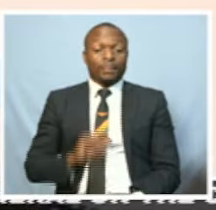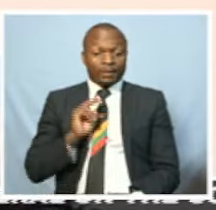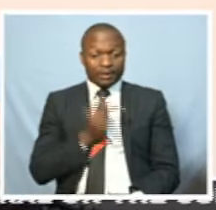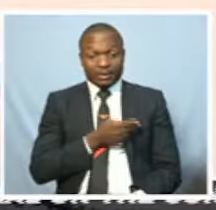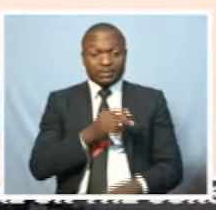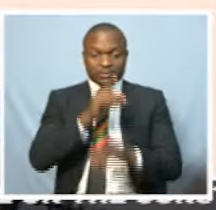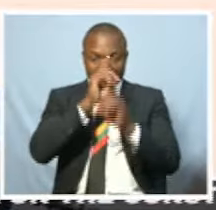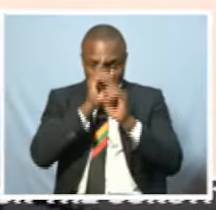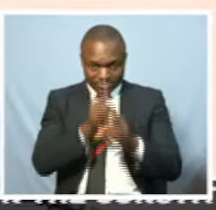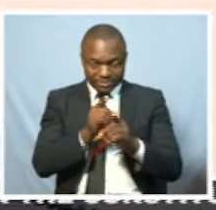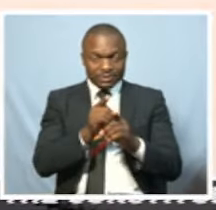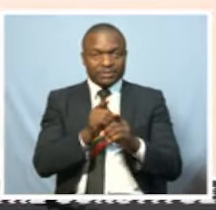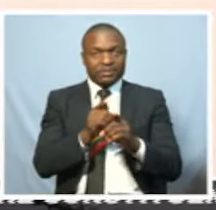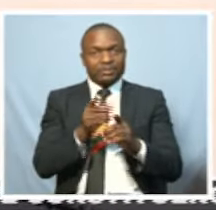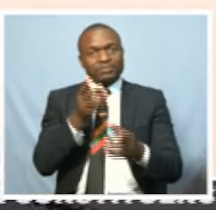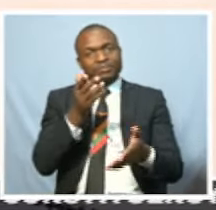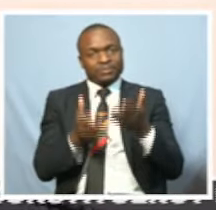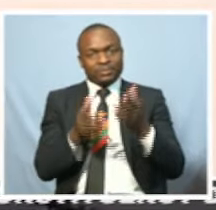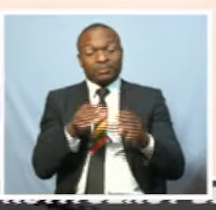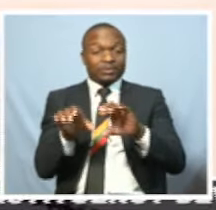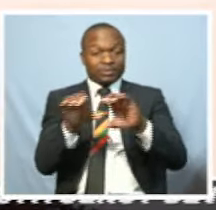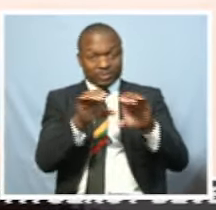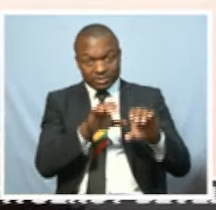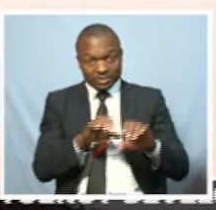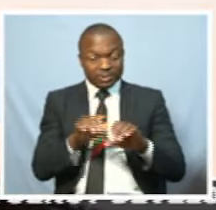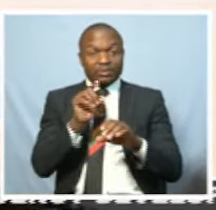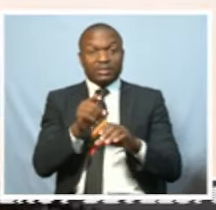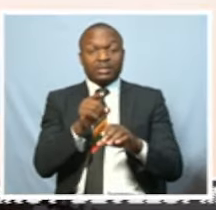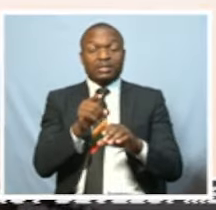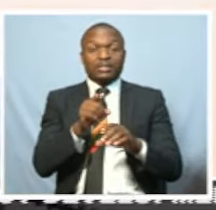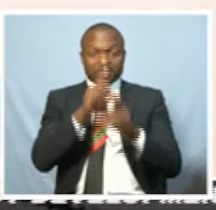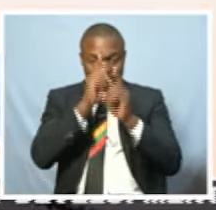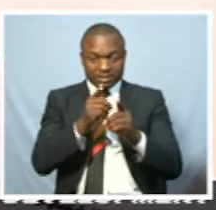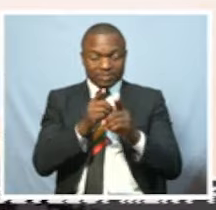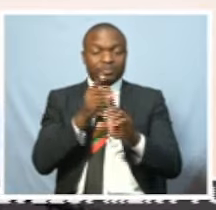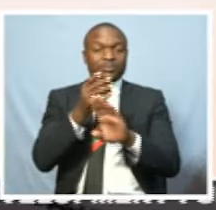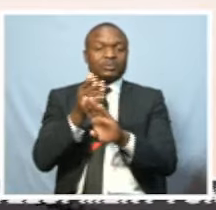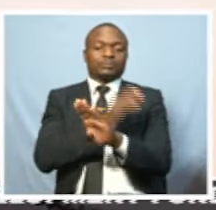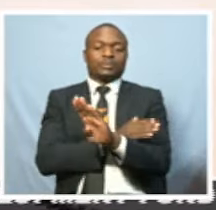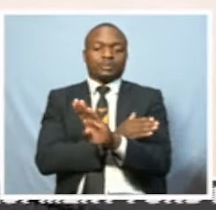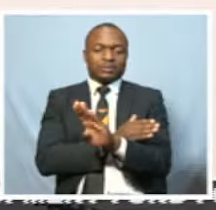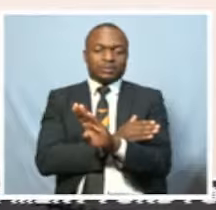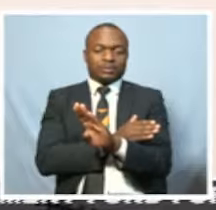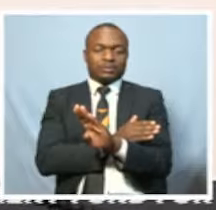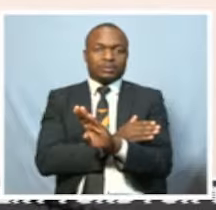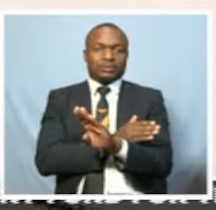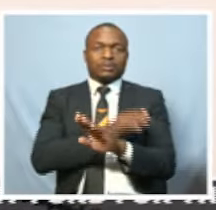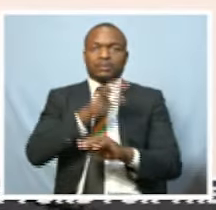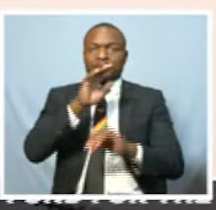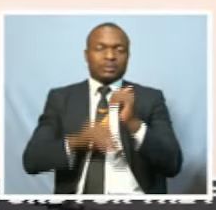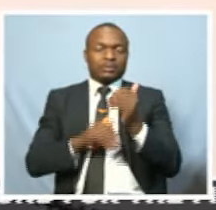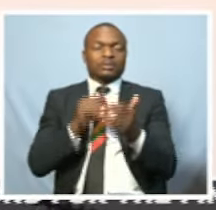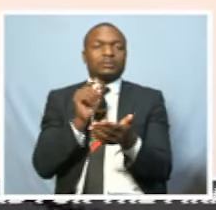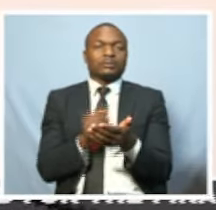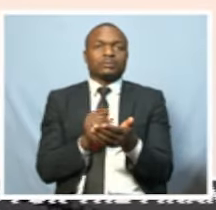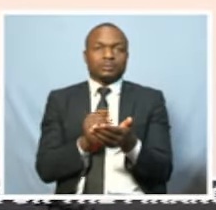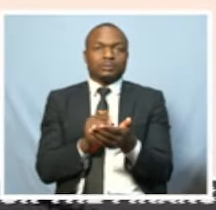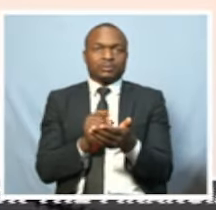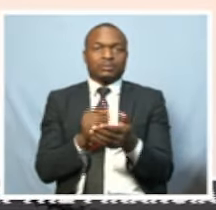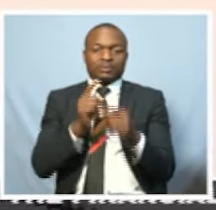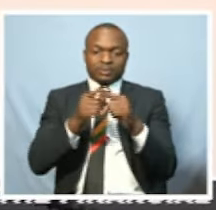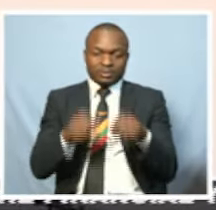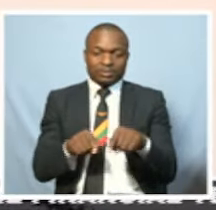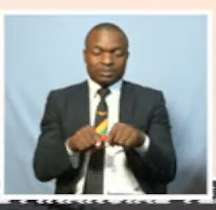step. Perhaps we could have taken that step much earlier than maybe the way it was